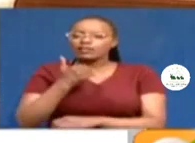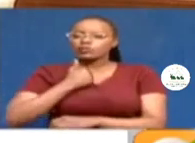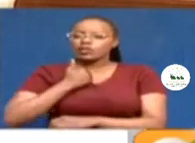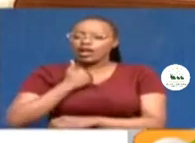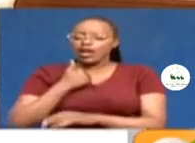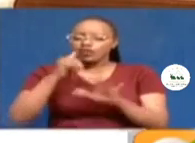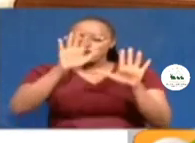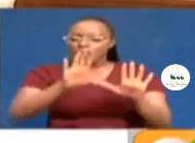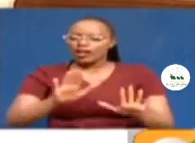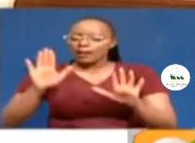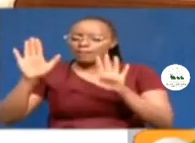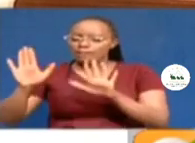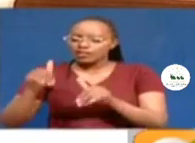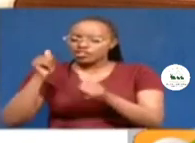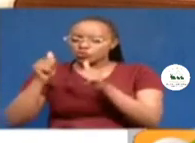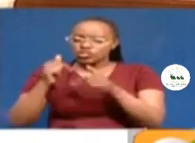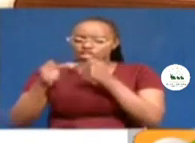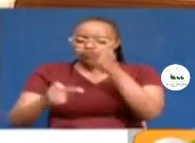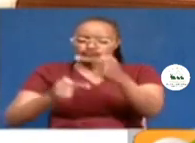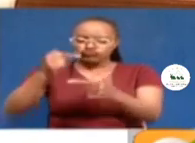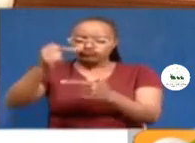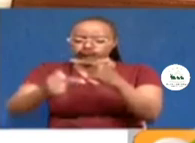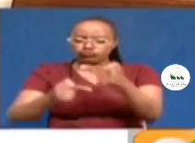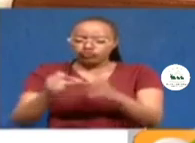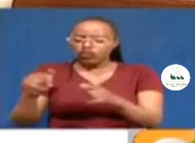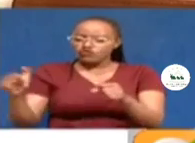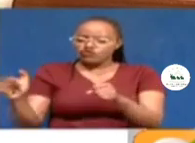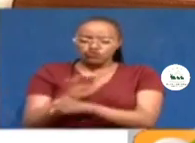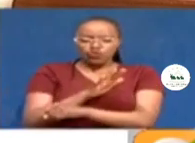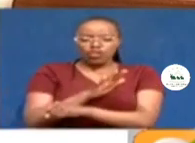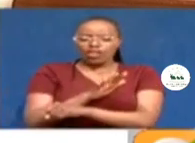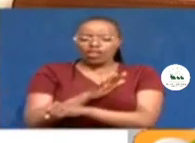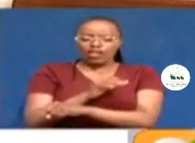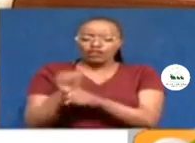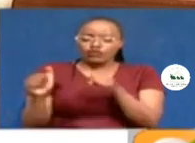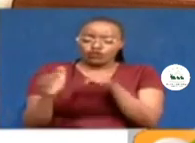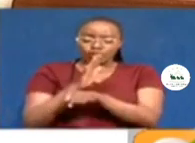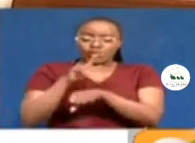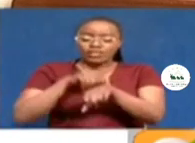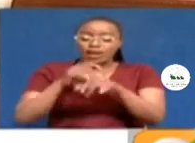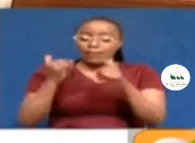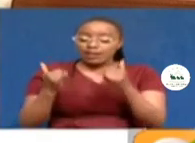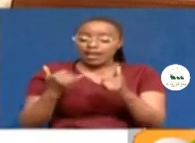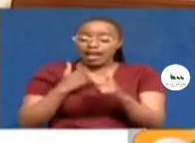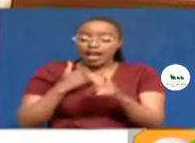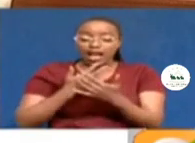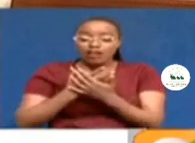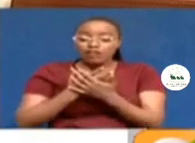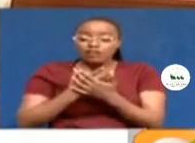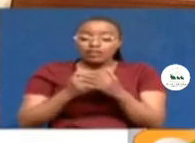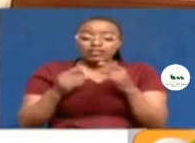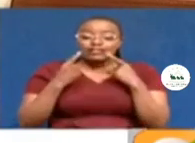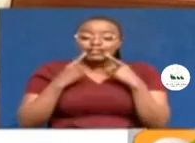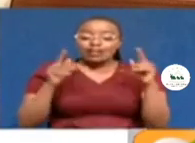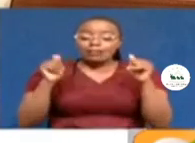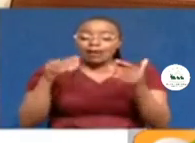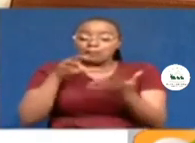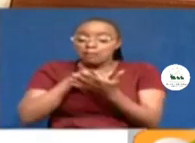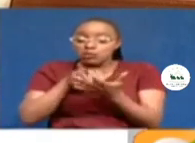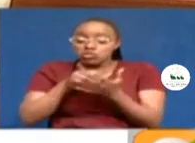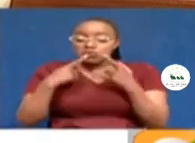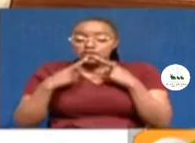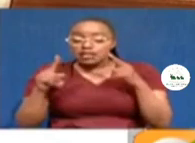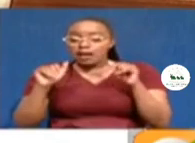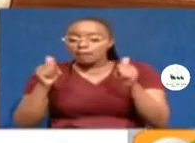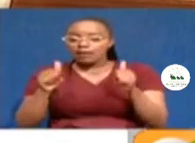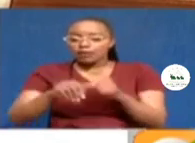have campaigns that are going on full throttle. At a time when no seats have been declared vacant, I've not heard